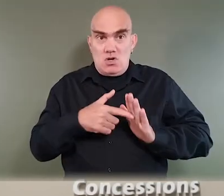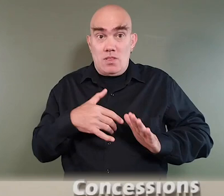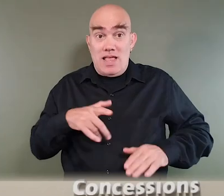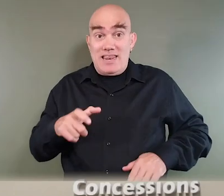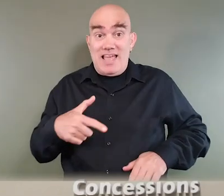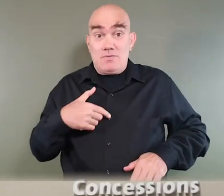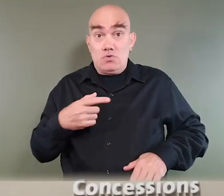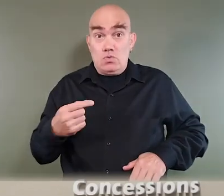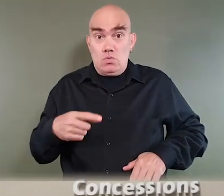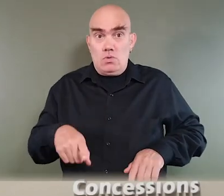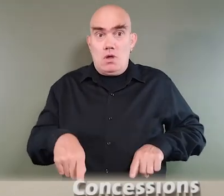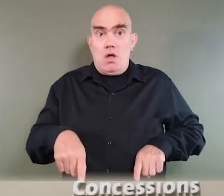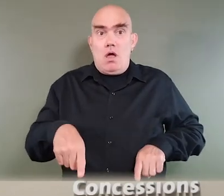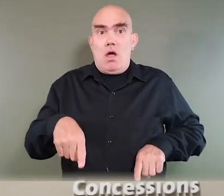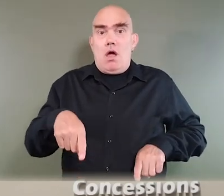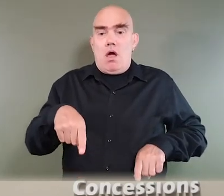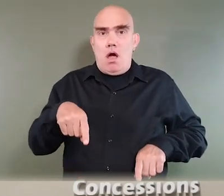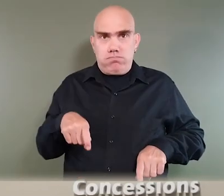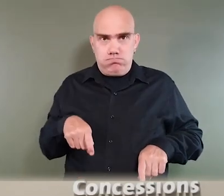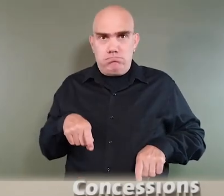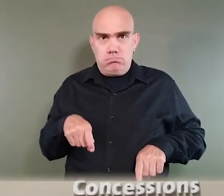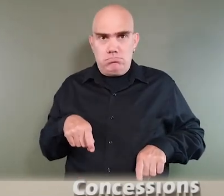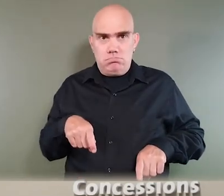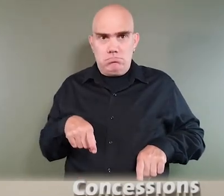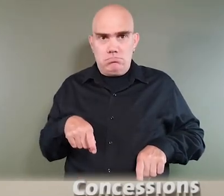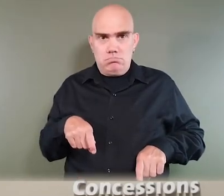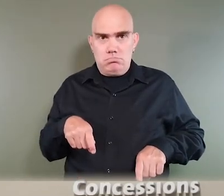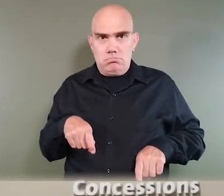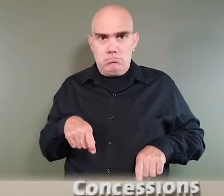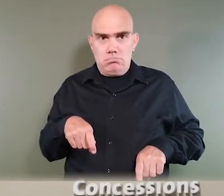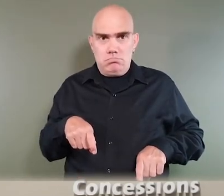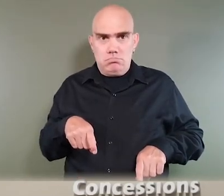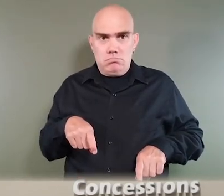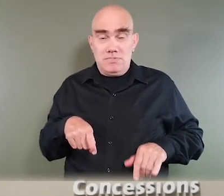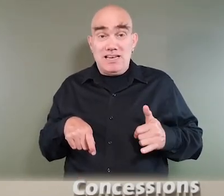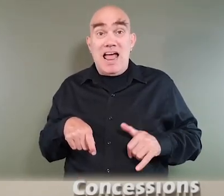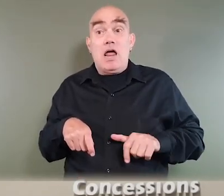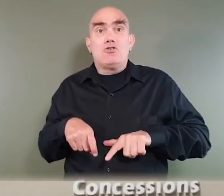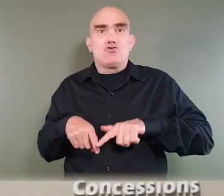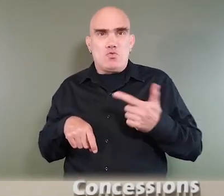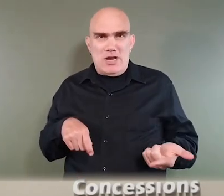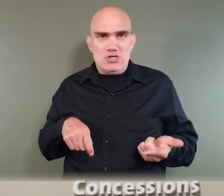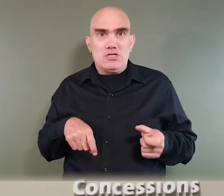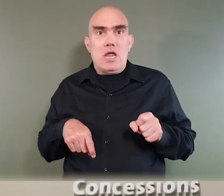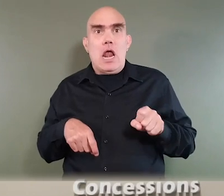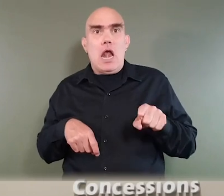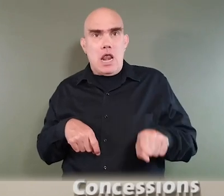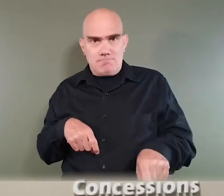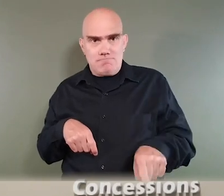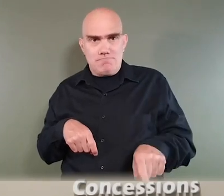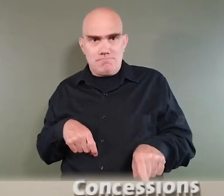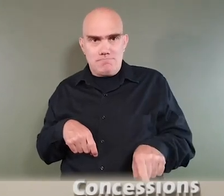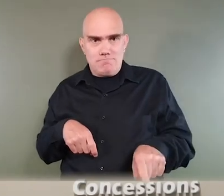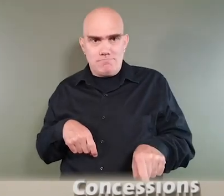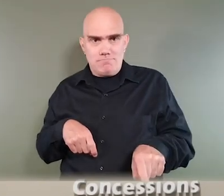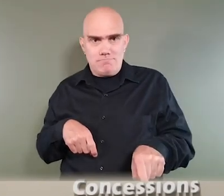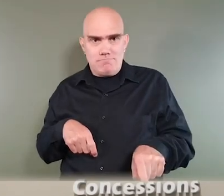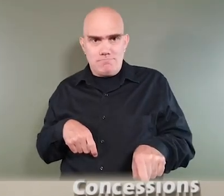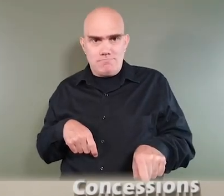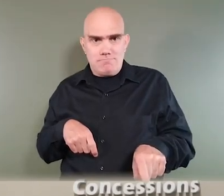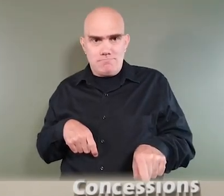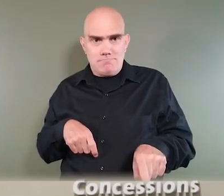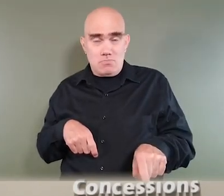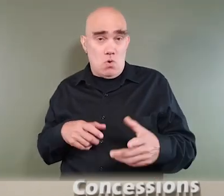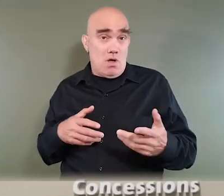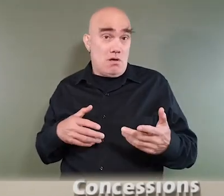it back on the floor of my paddle. Then we're going to switch which leg we're stretching. Right? So move that block on over